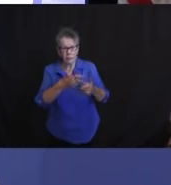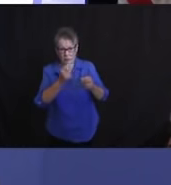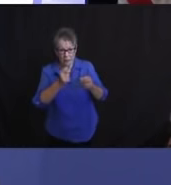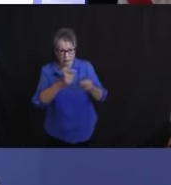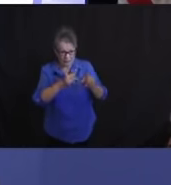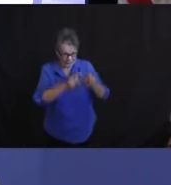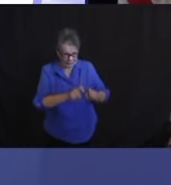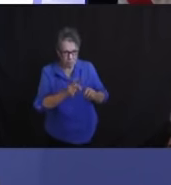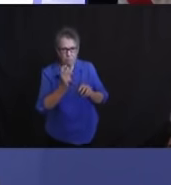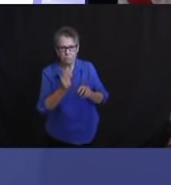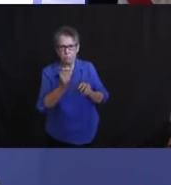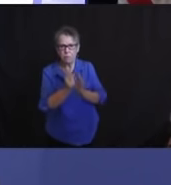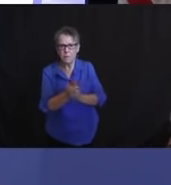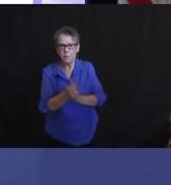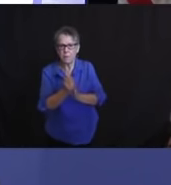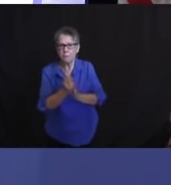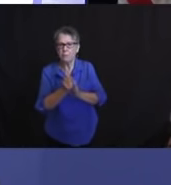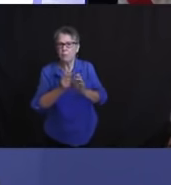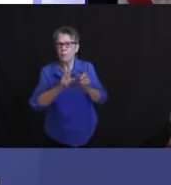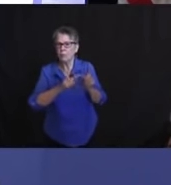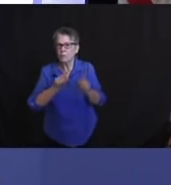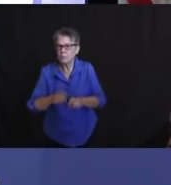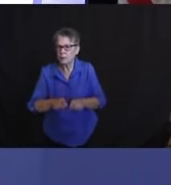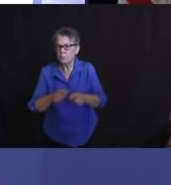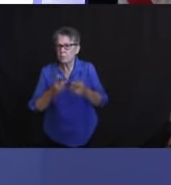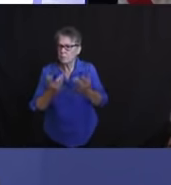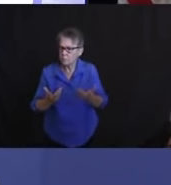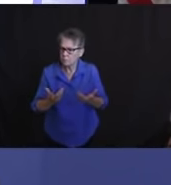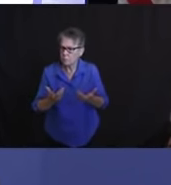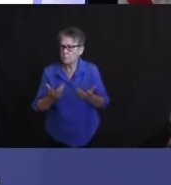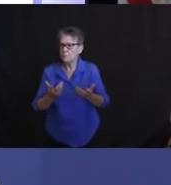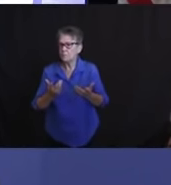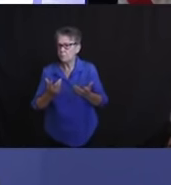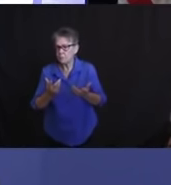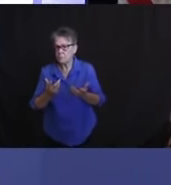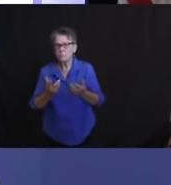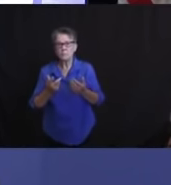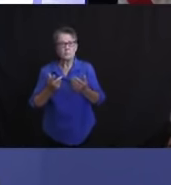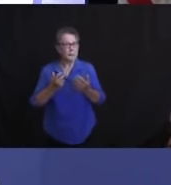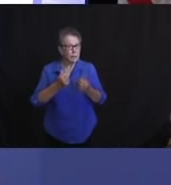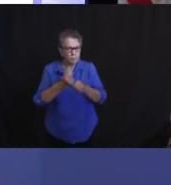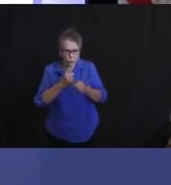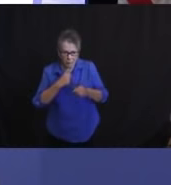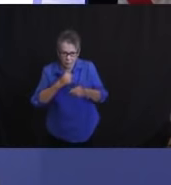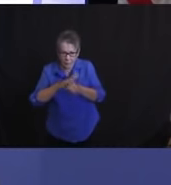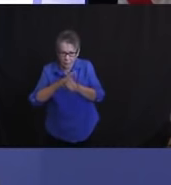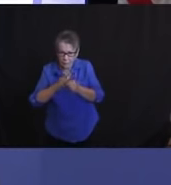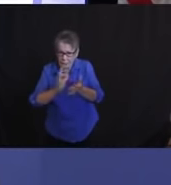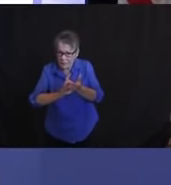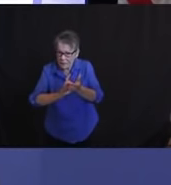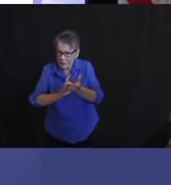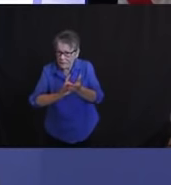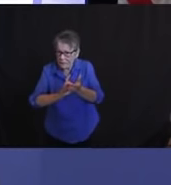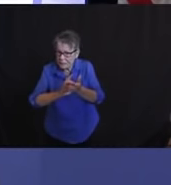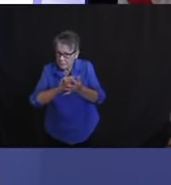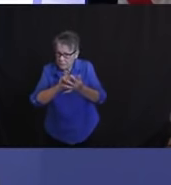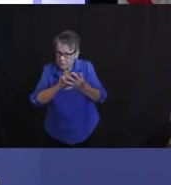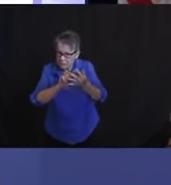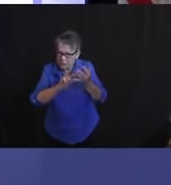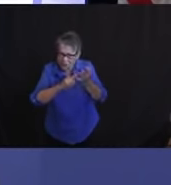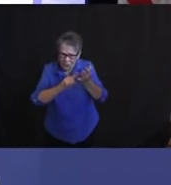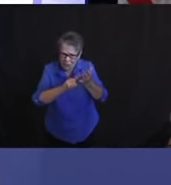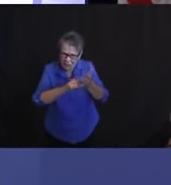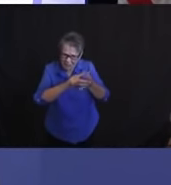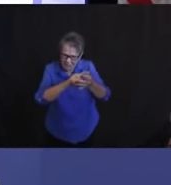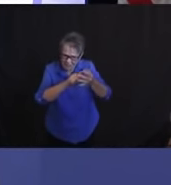particularly remdesivir, what we not only have at the hospitals, but what we have in the state stockpile.